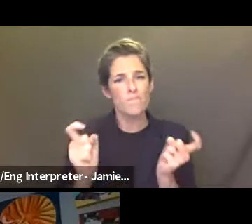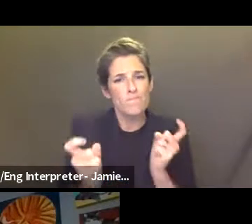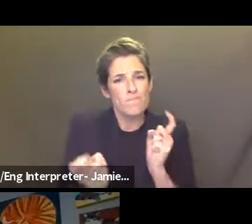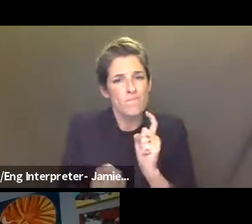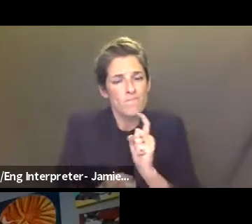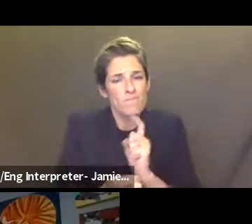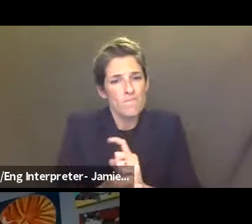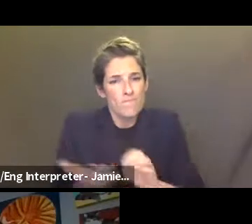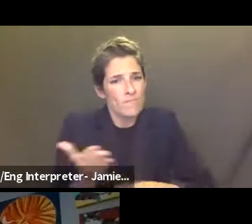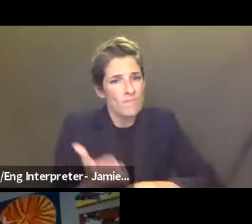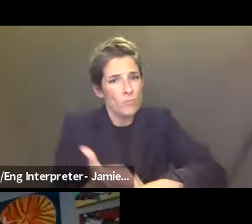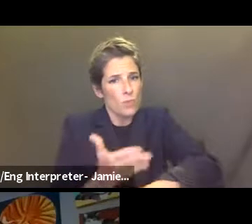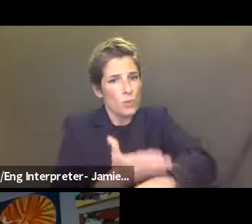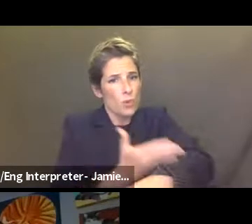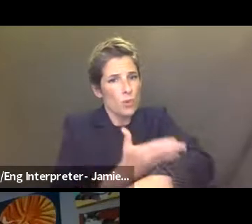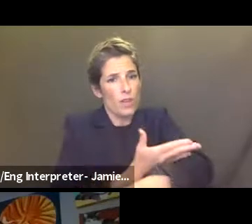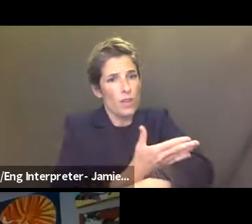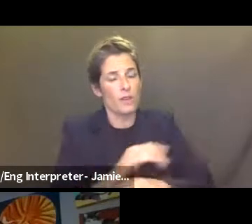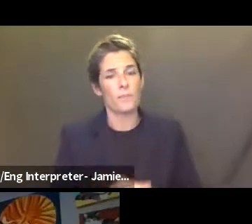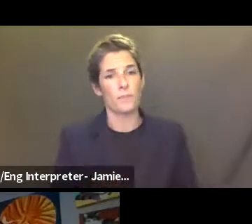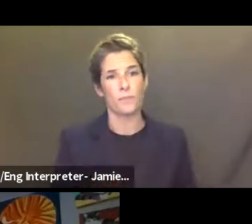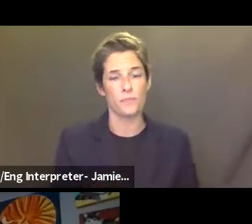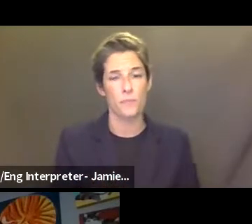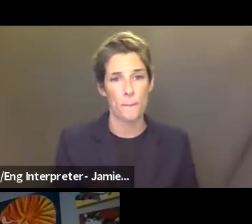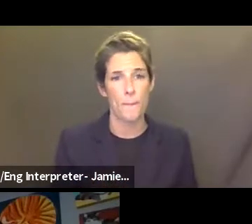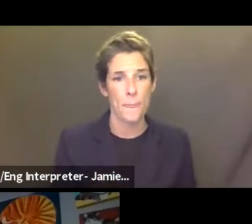like are that it takes away some of